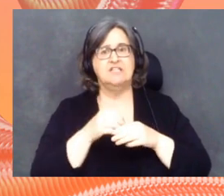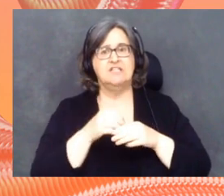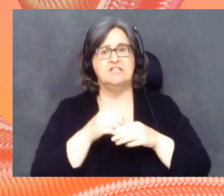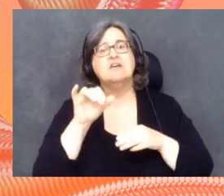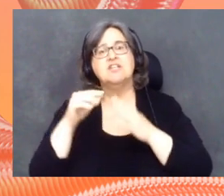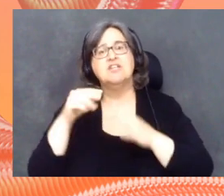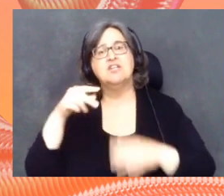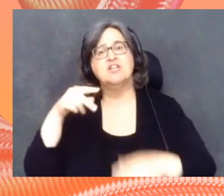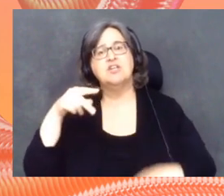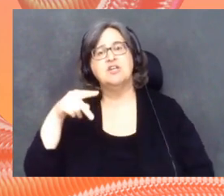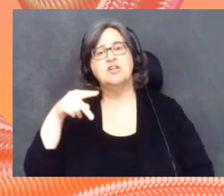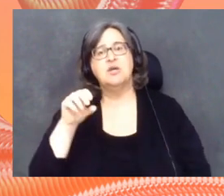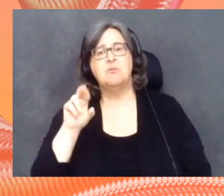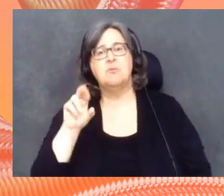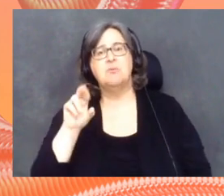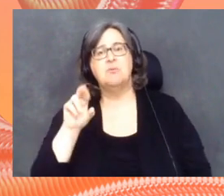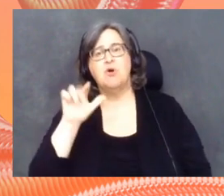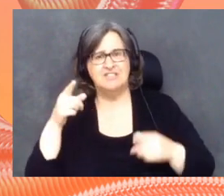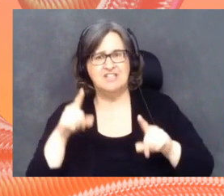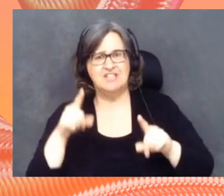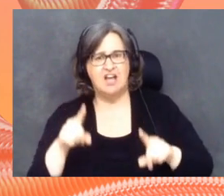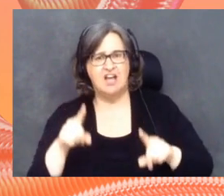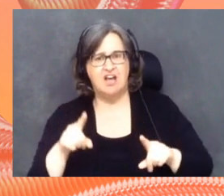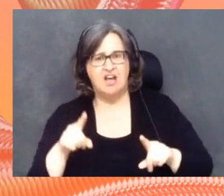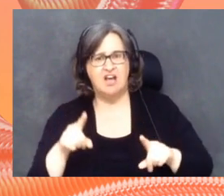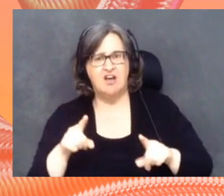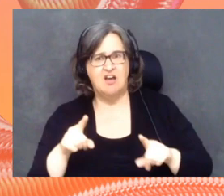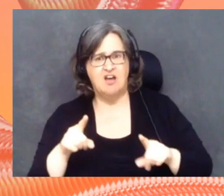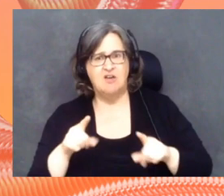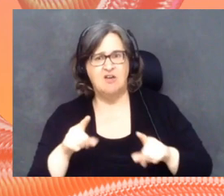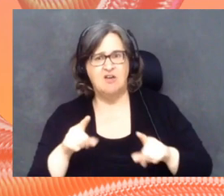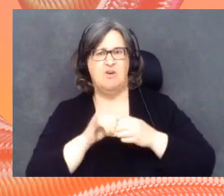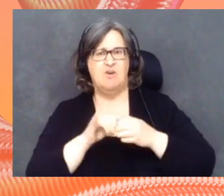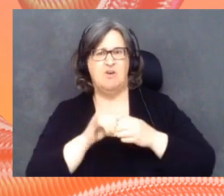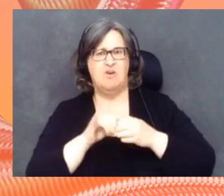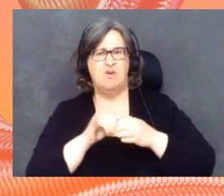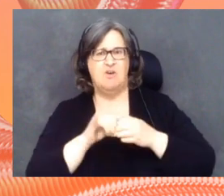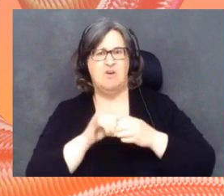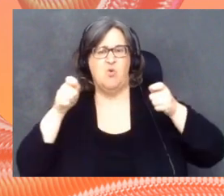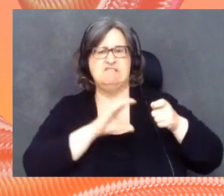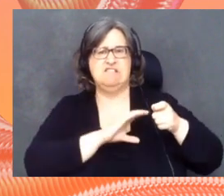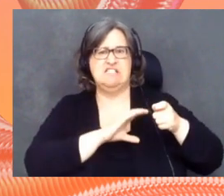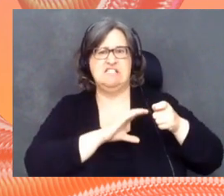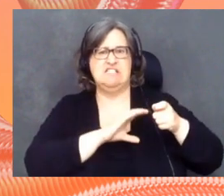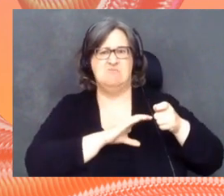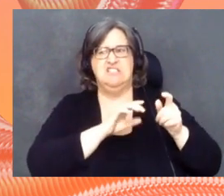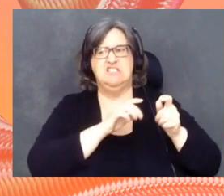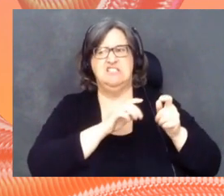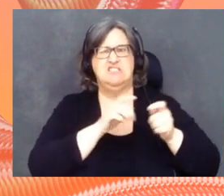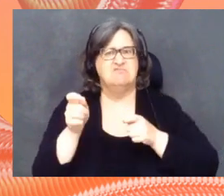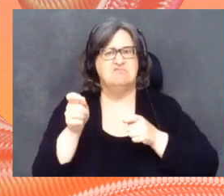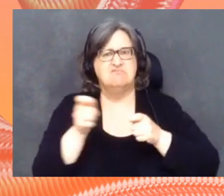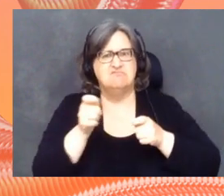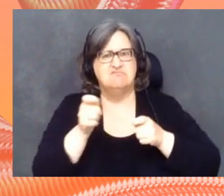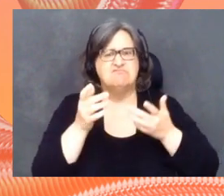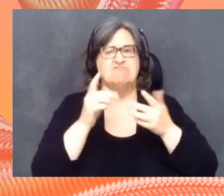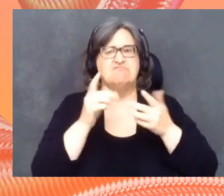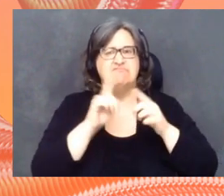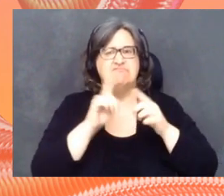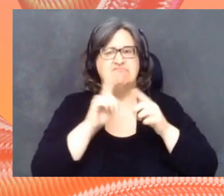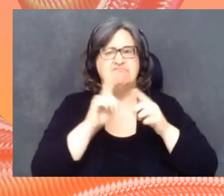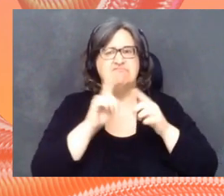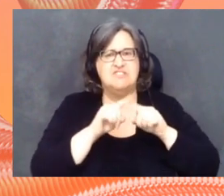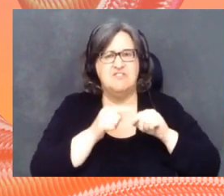what's happening with that kind of authoritarian, yes, disciplinarian, yeah,